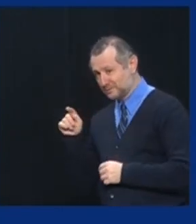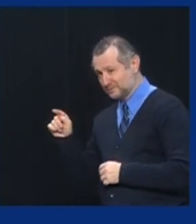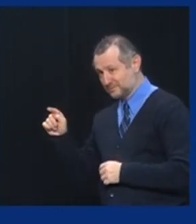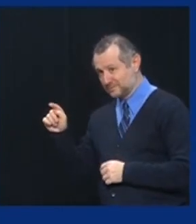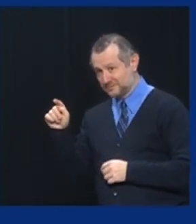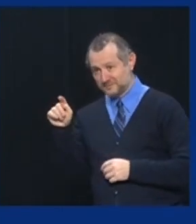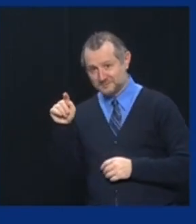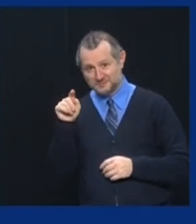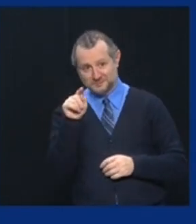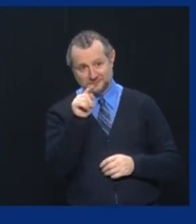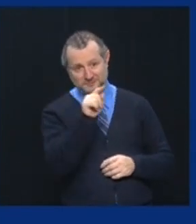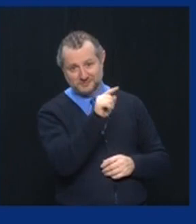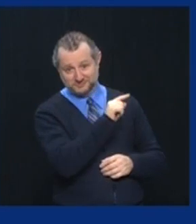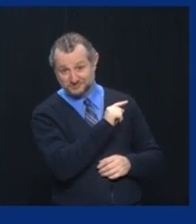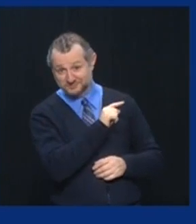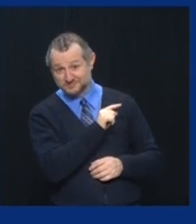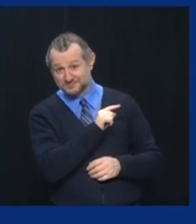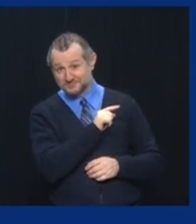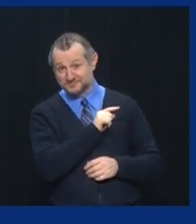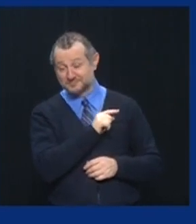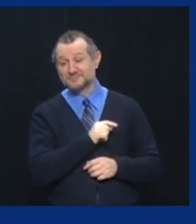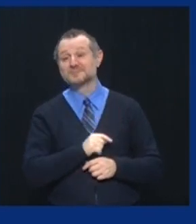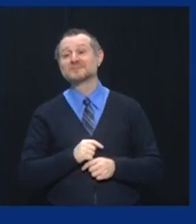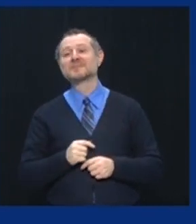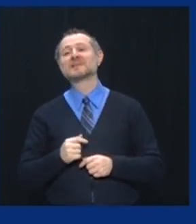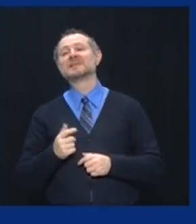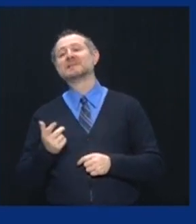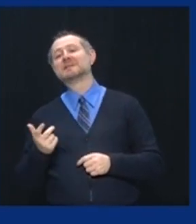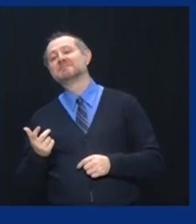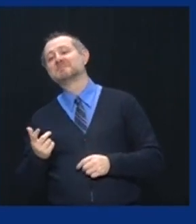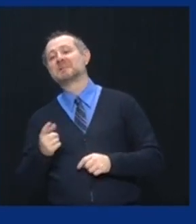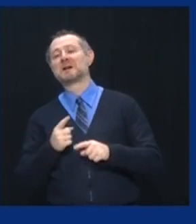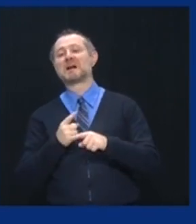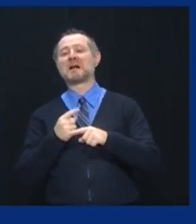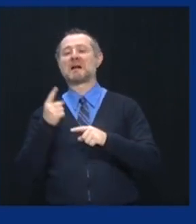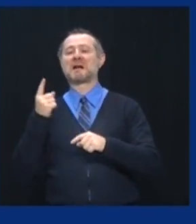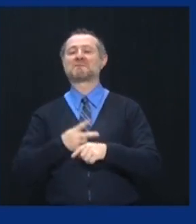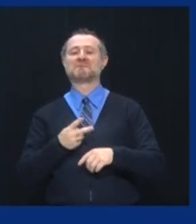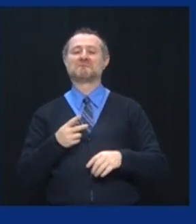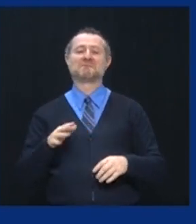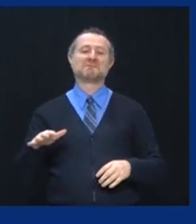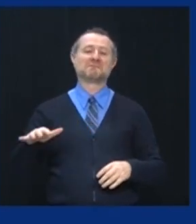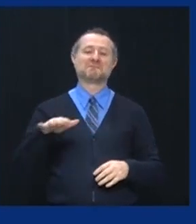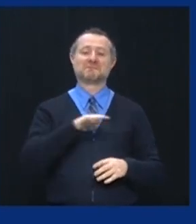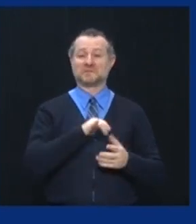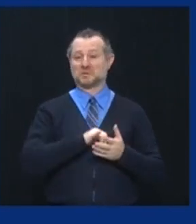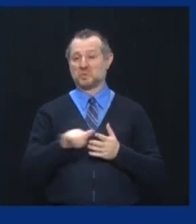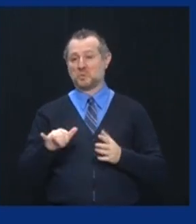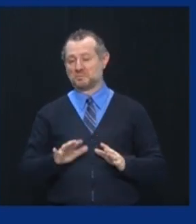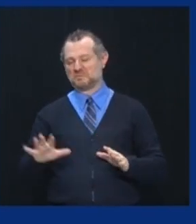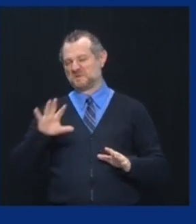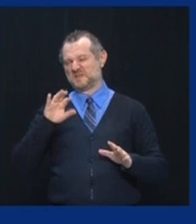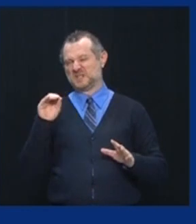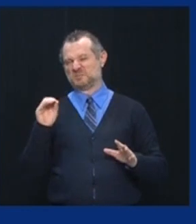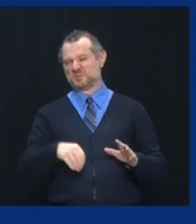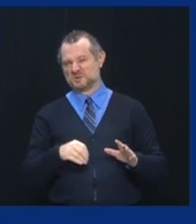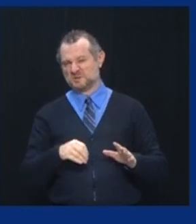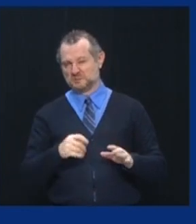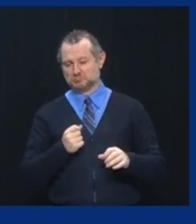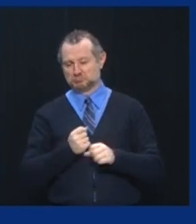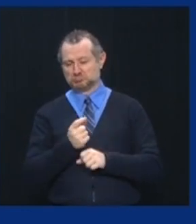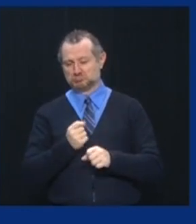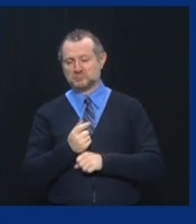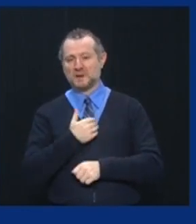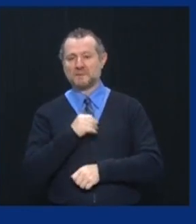administers the flu vaccine. Roughly half the people in the state take the flu vaccine. And it's very